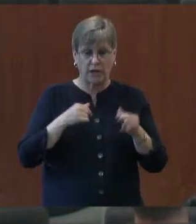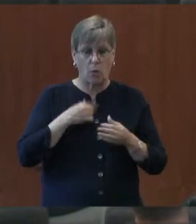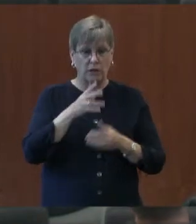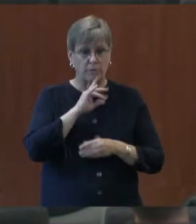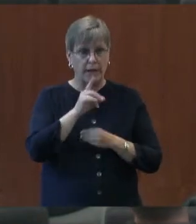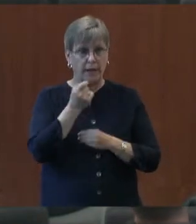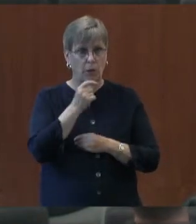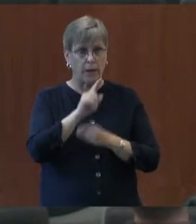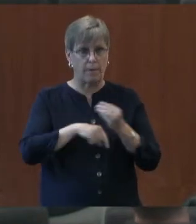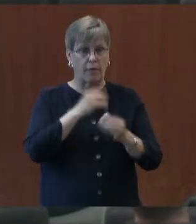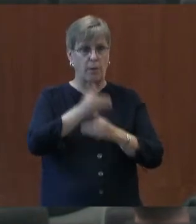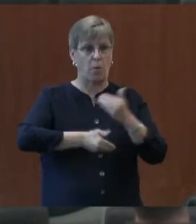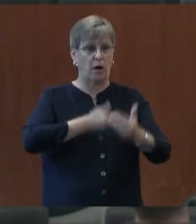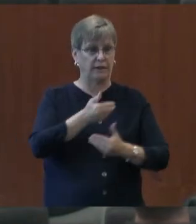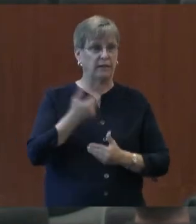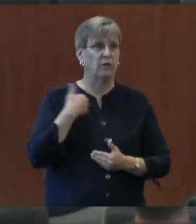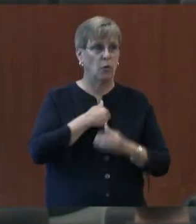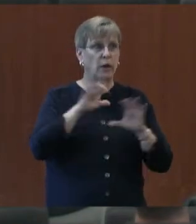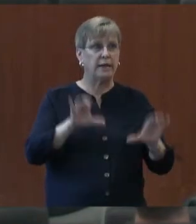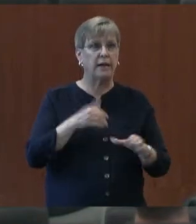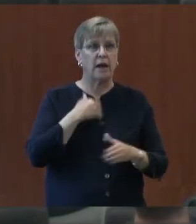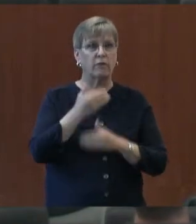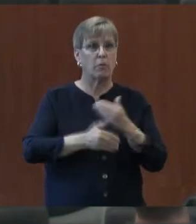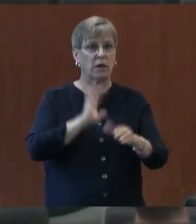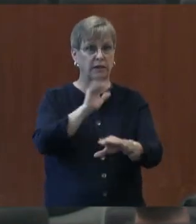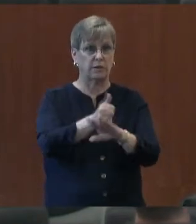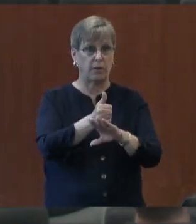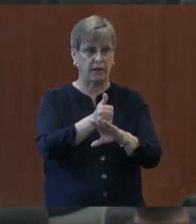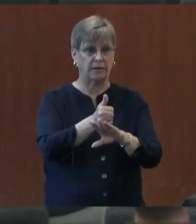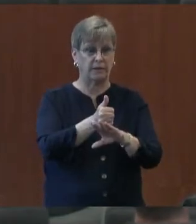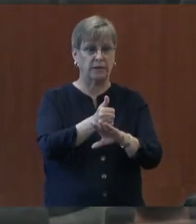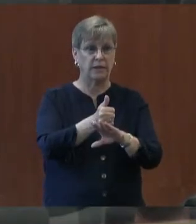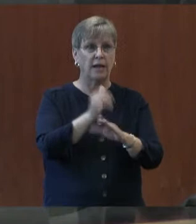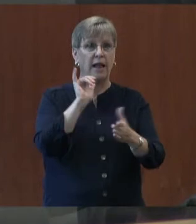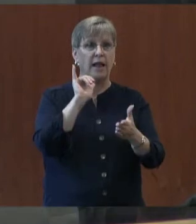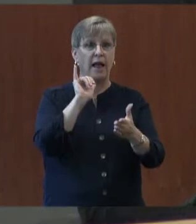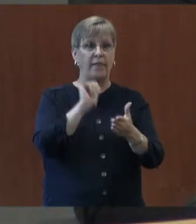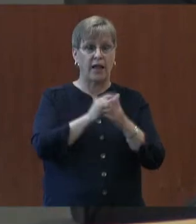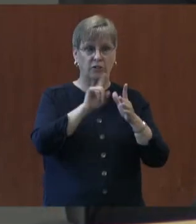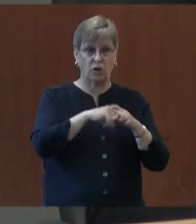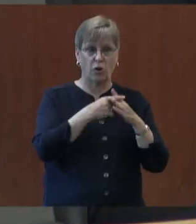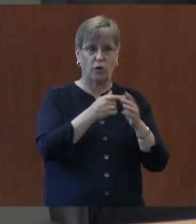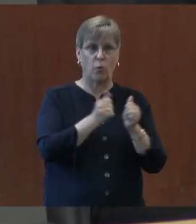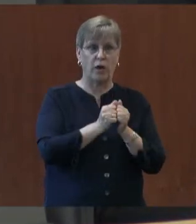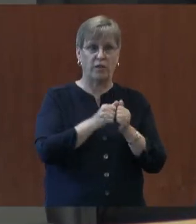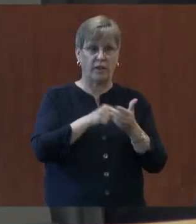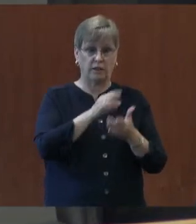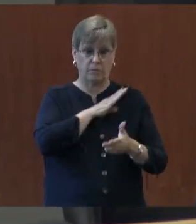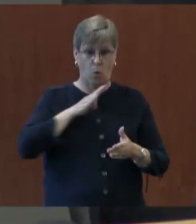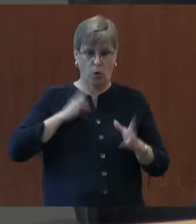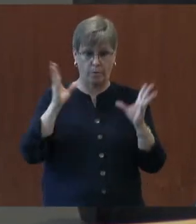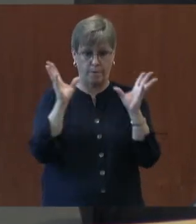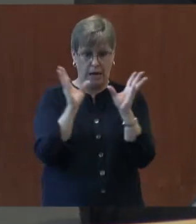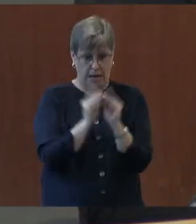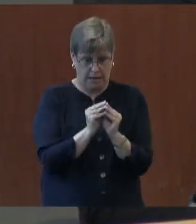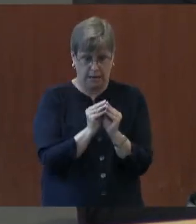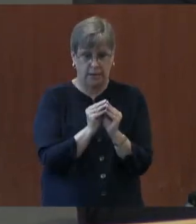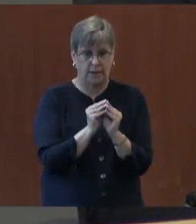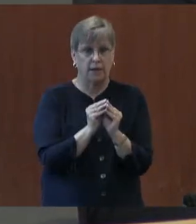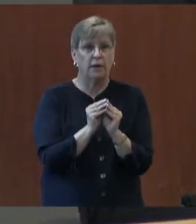little bit about the process. We did have a process in place, and that process began with this board coming together